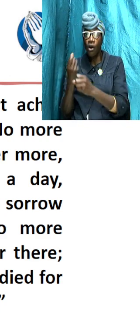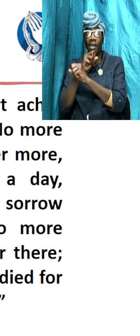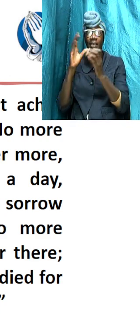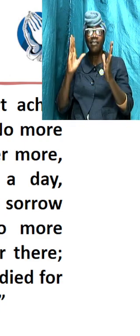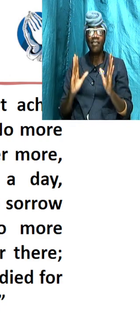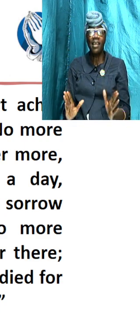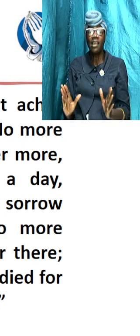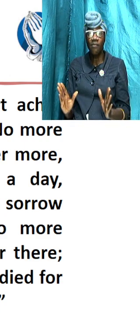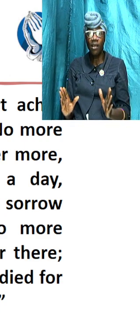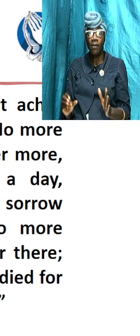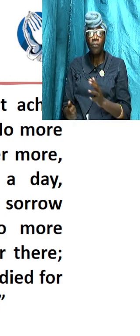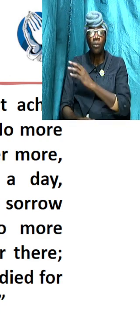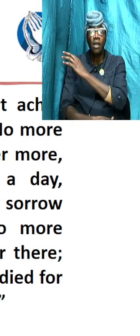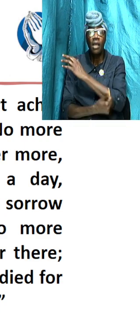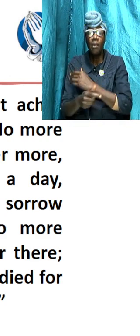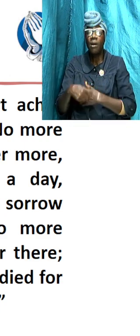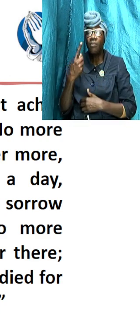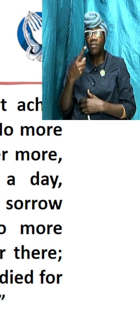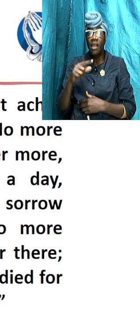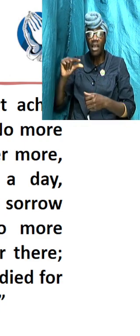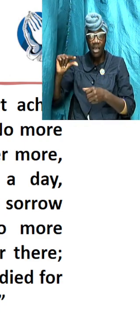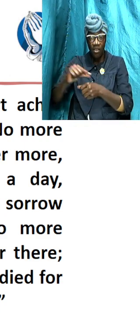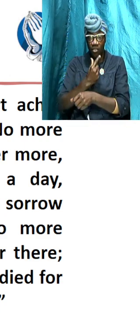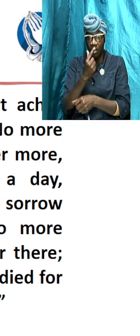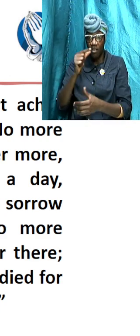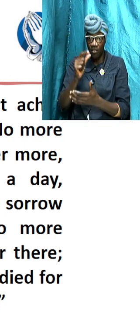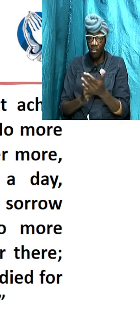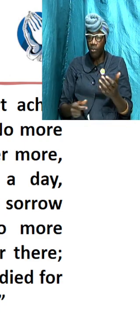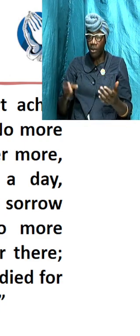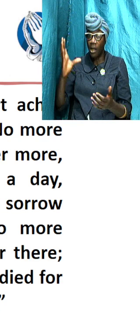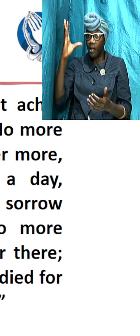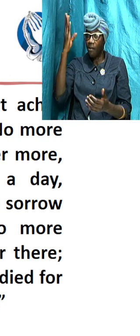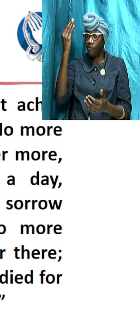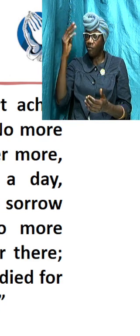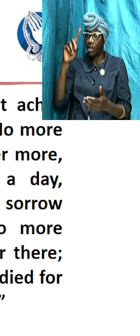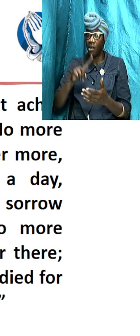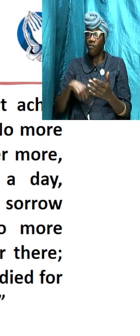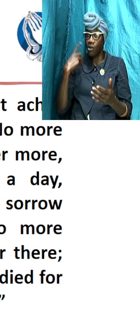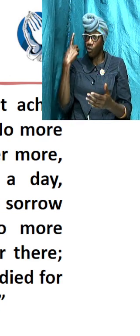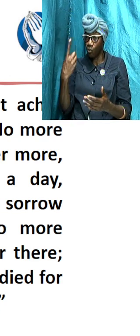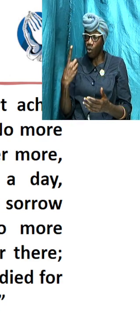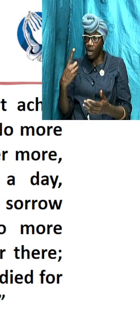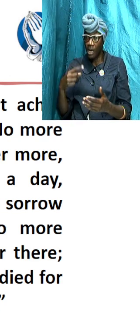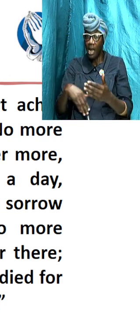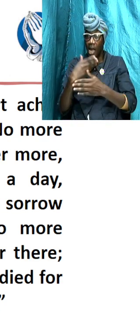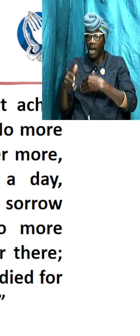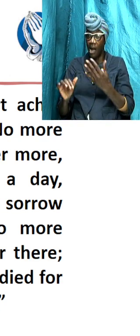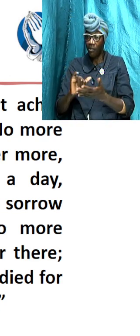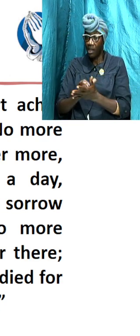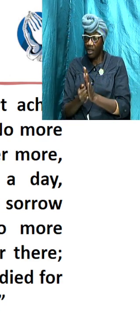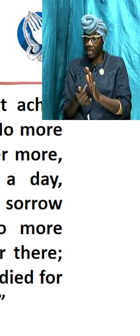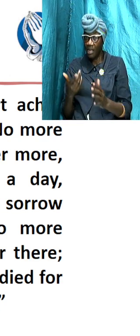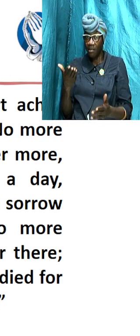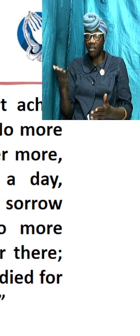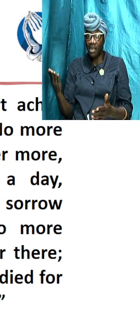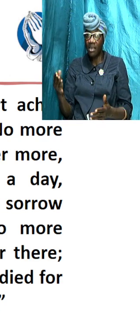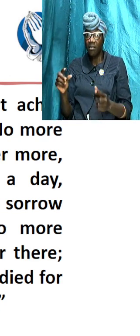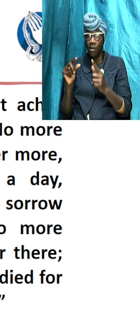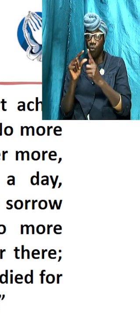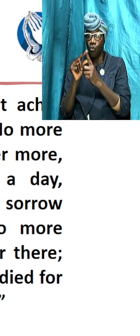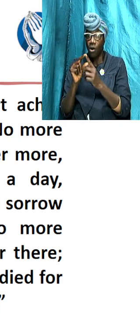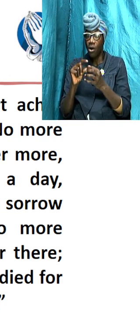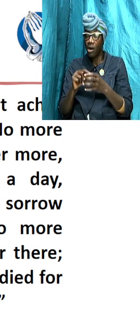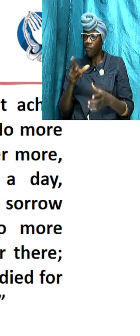It was Abraham who said in Genesis chapter 15 and verse 1, after these things, the word of the Lord came unto Abraham in a